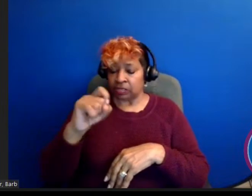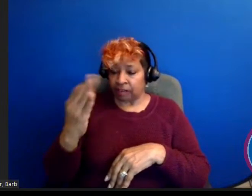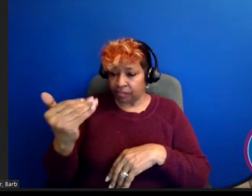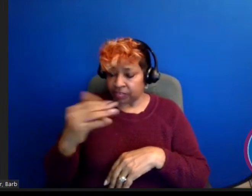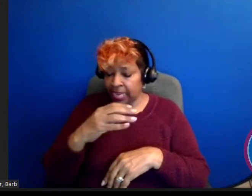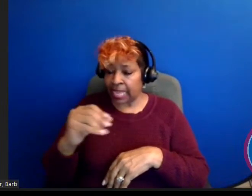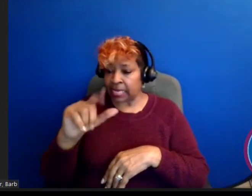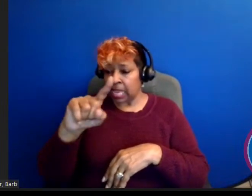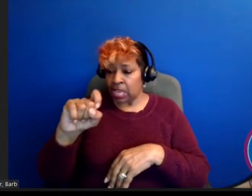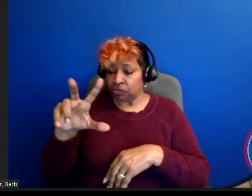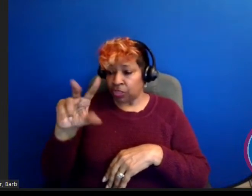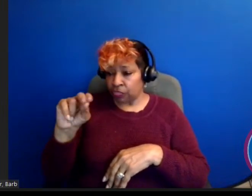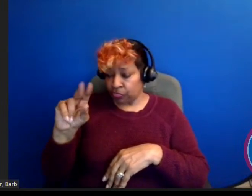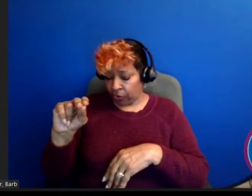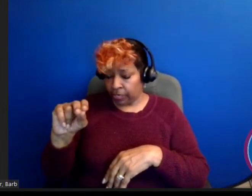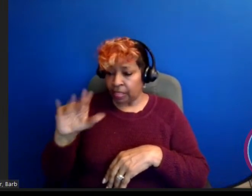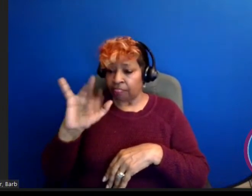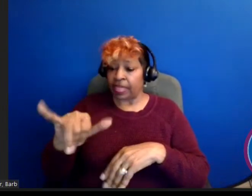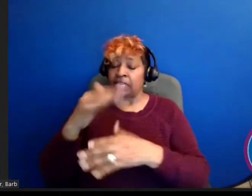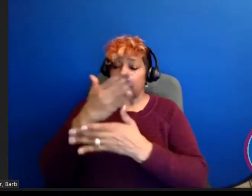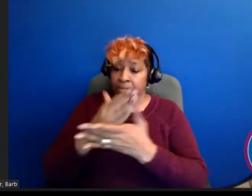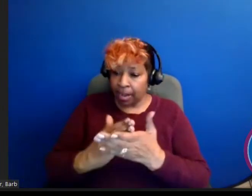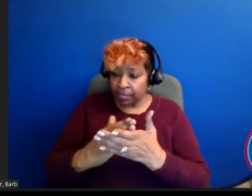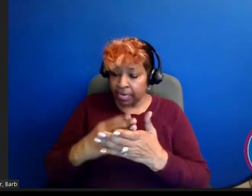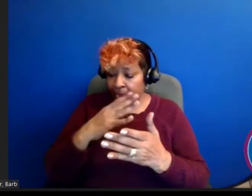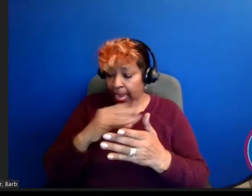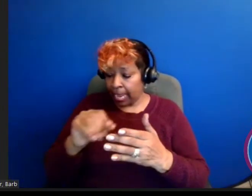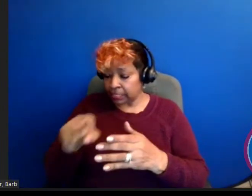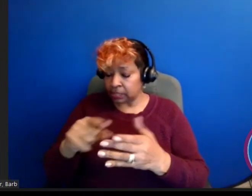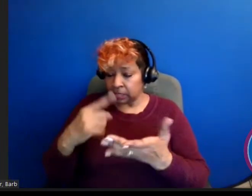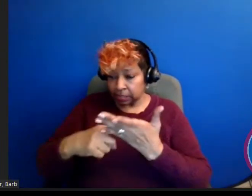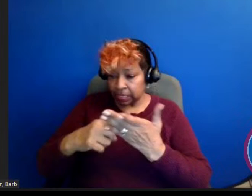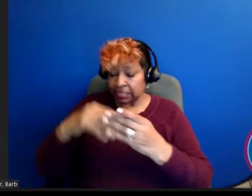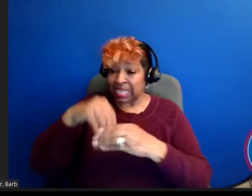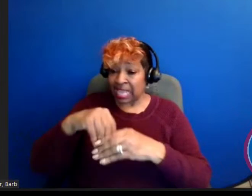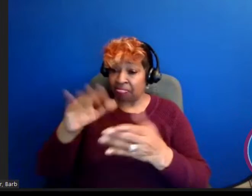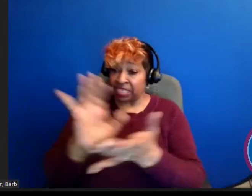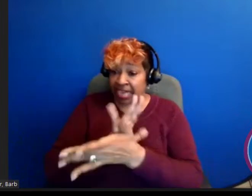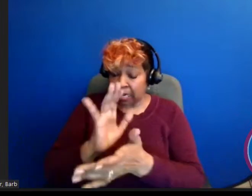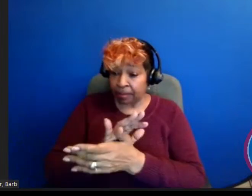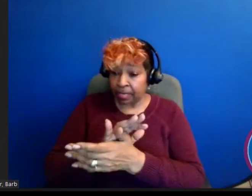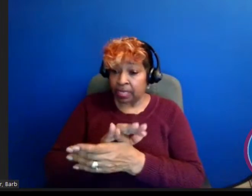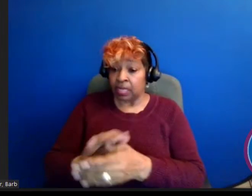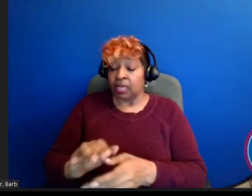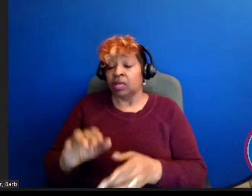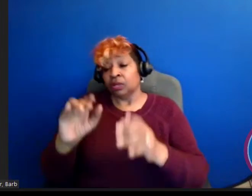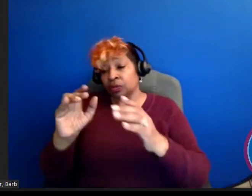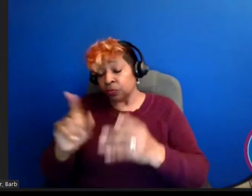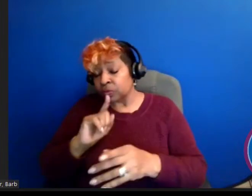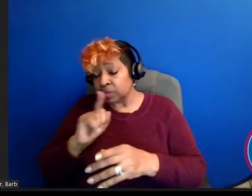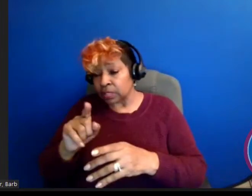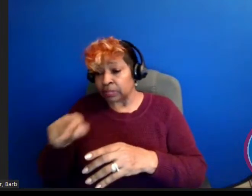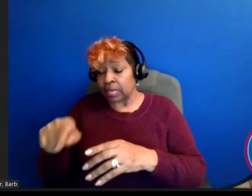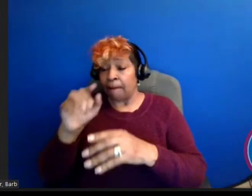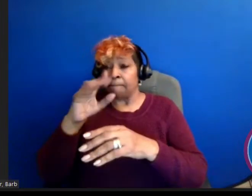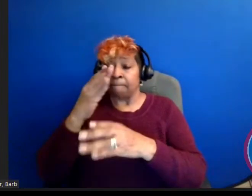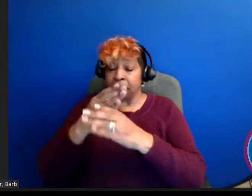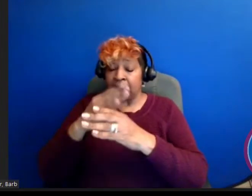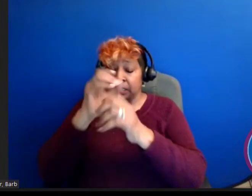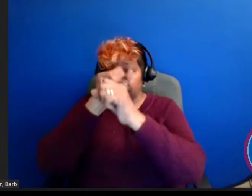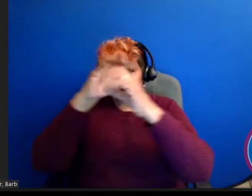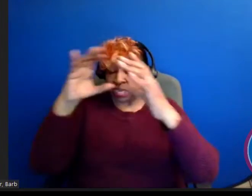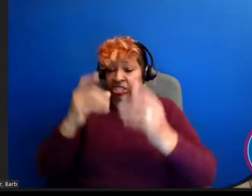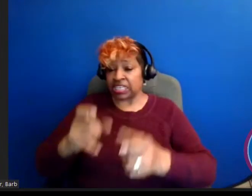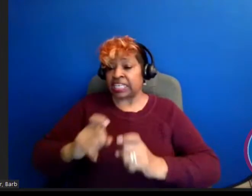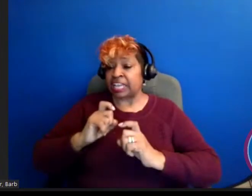So that is a part of, and it's referenced in the document. On the other hand, Bus Vision gives us the